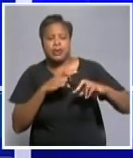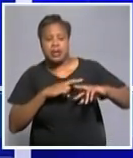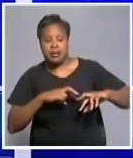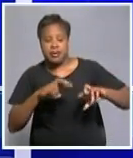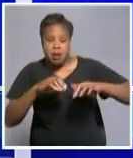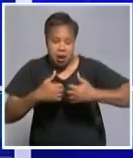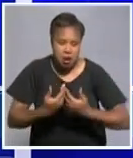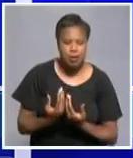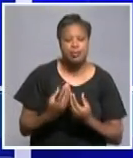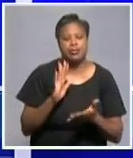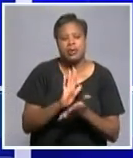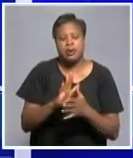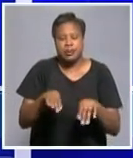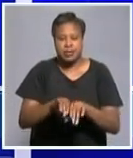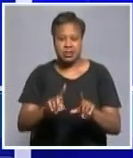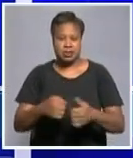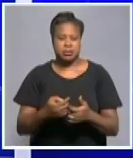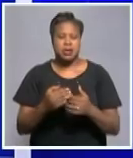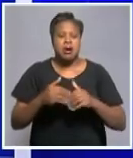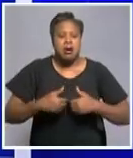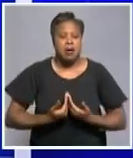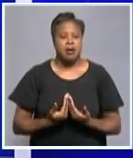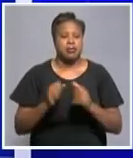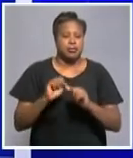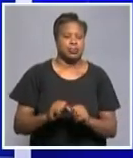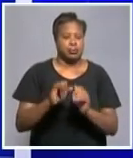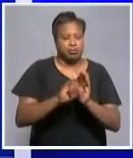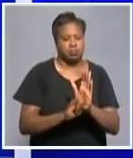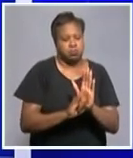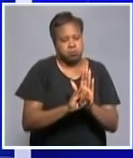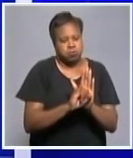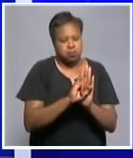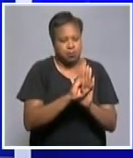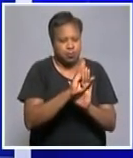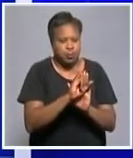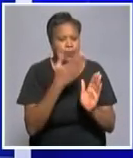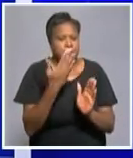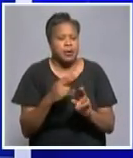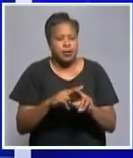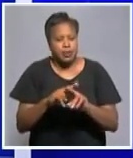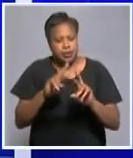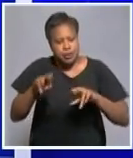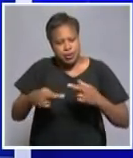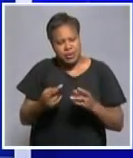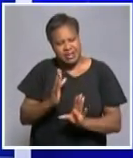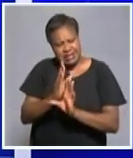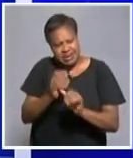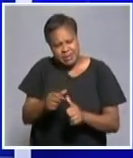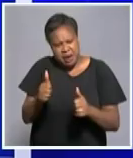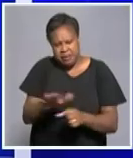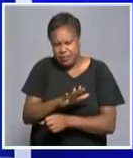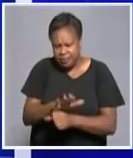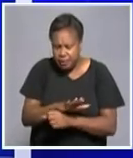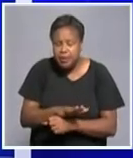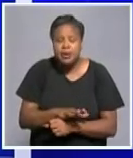how we have been doing things and how we can actually improve or better utilize the resources effectively and efficiently